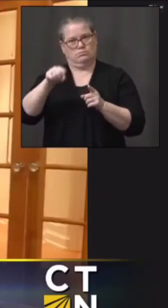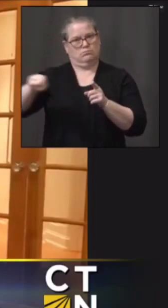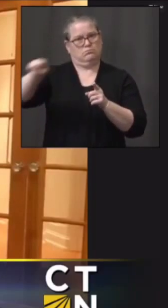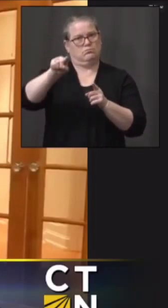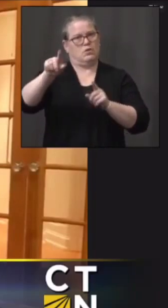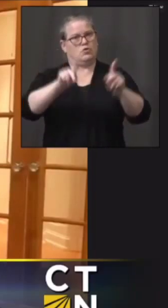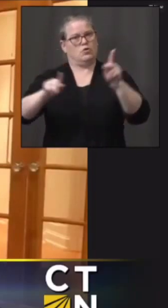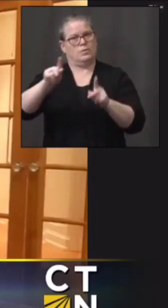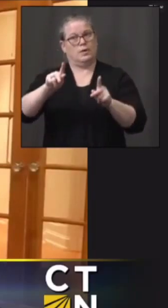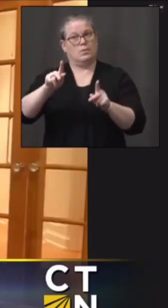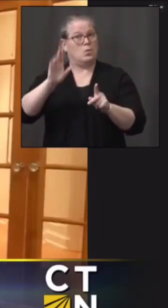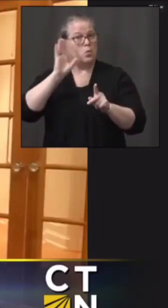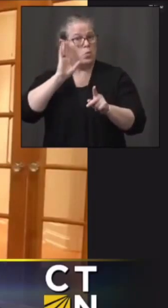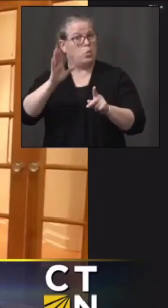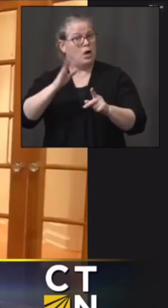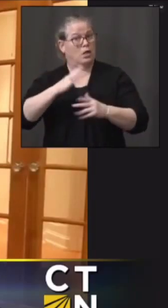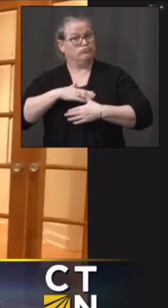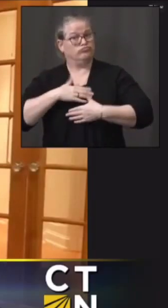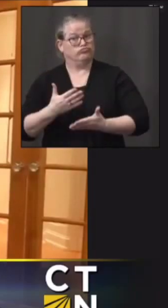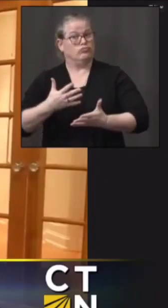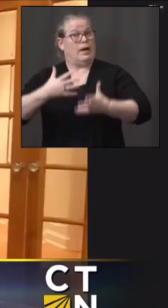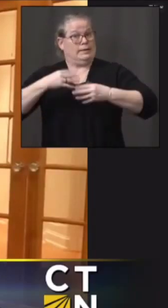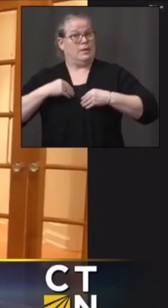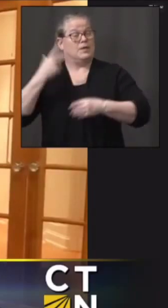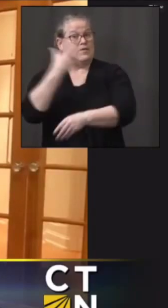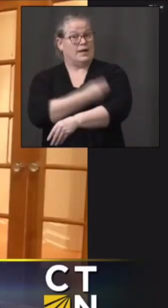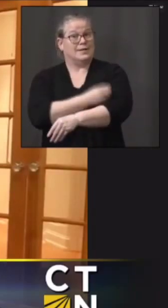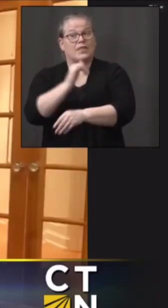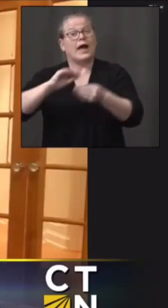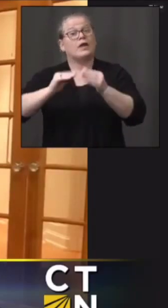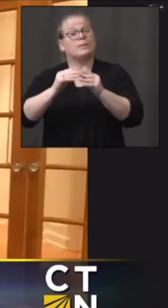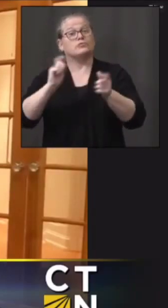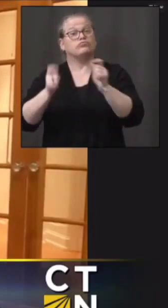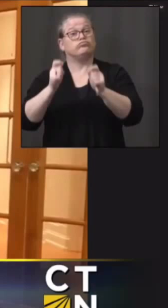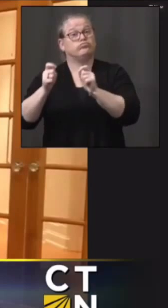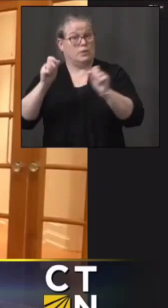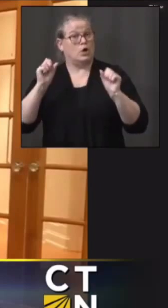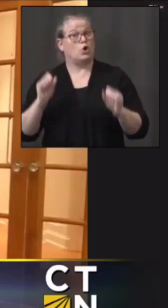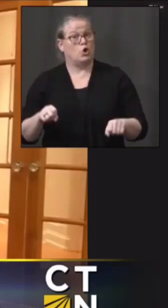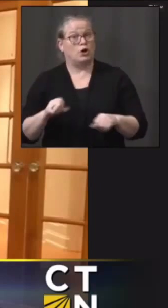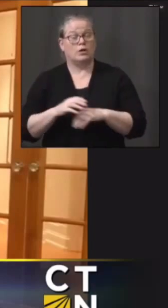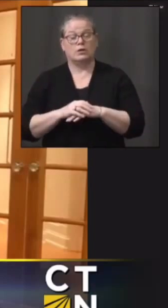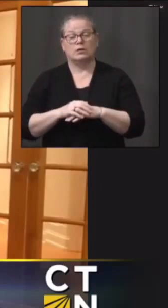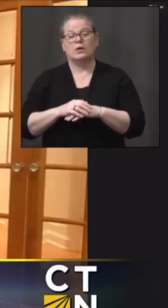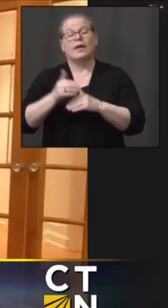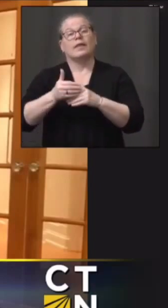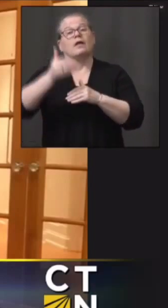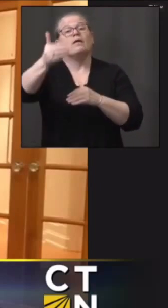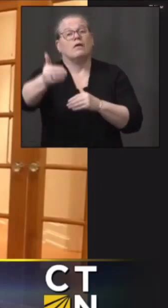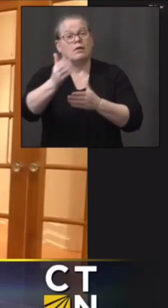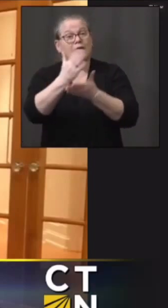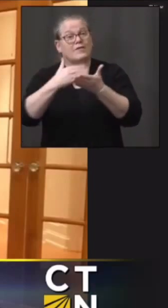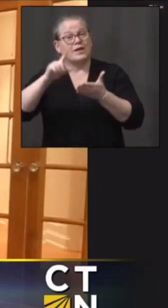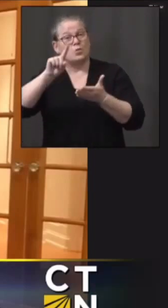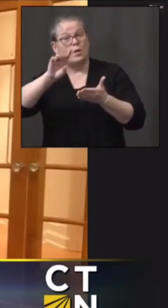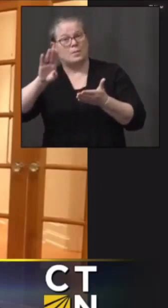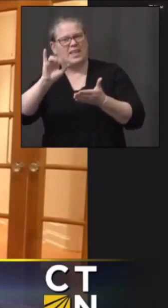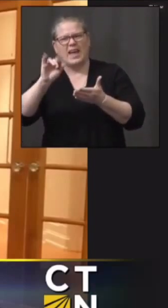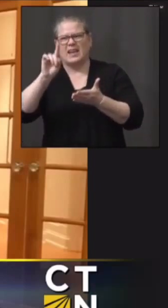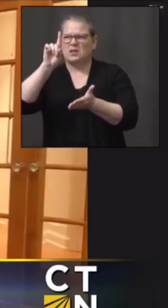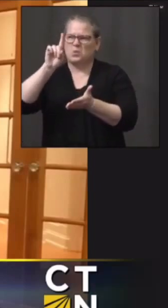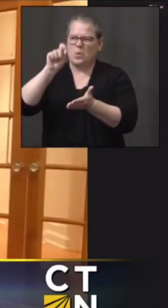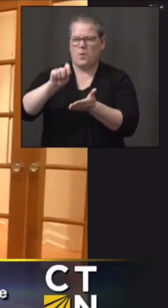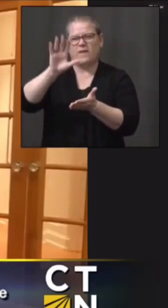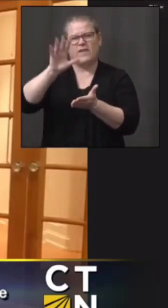vary, right? That's an estimate. And yes, for phase 1B, that's, about 1.5 million people in